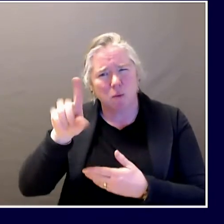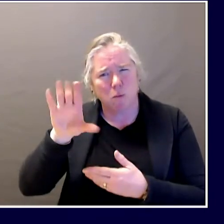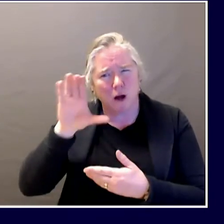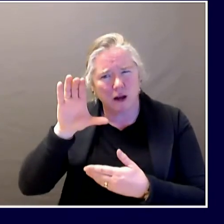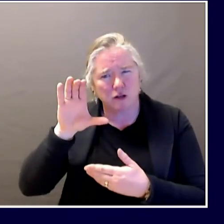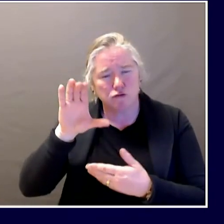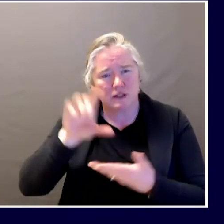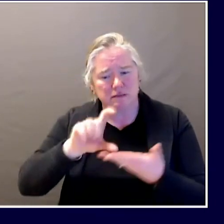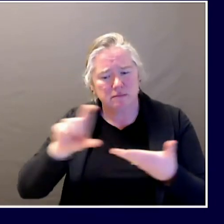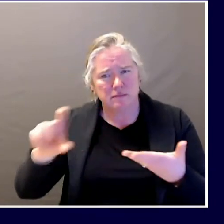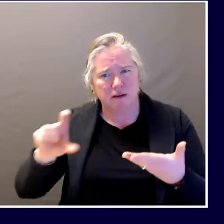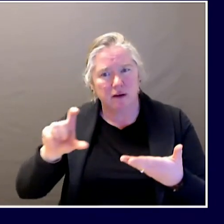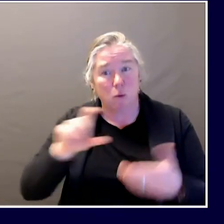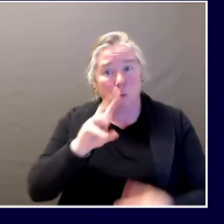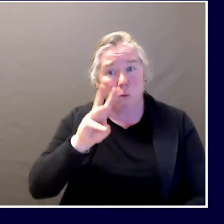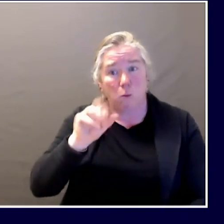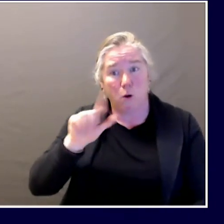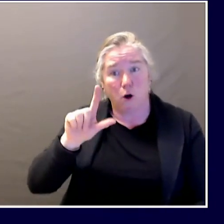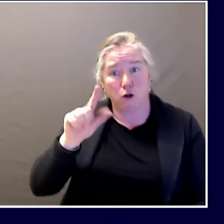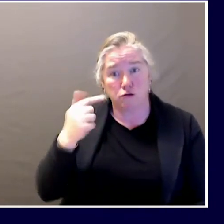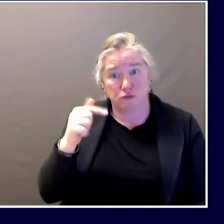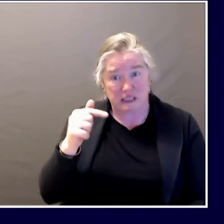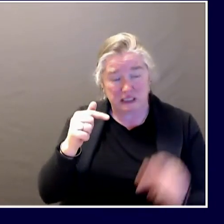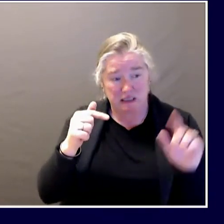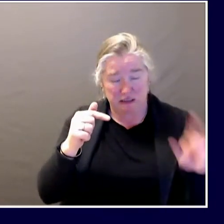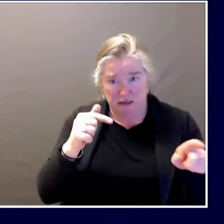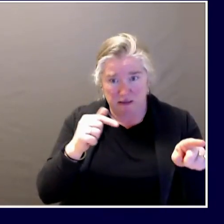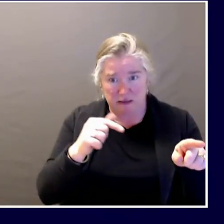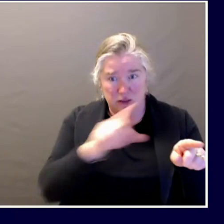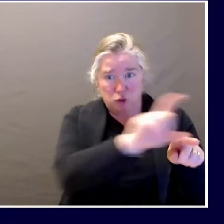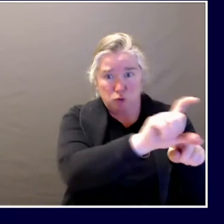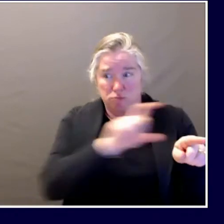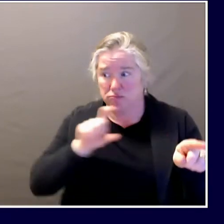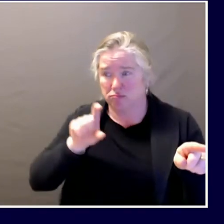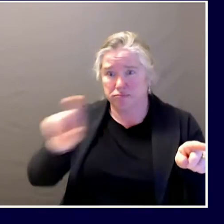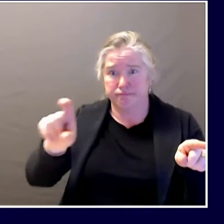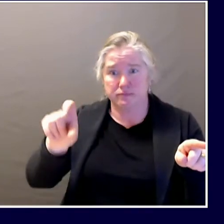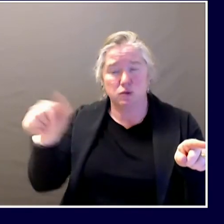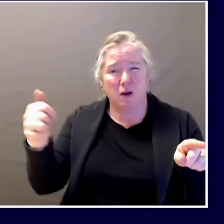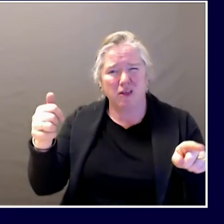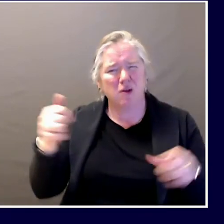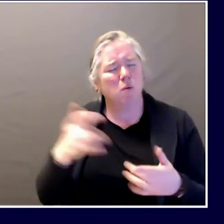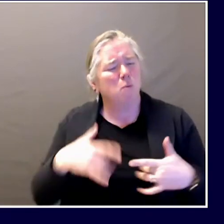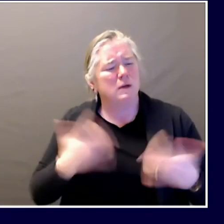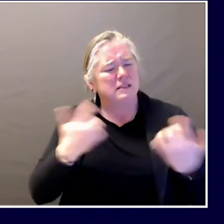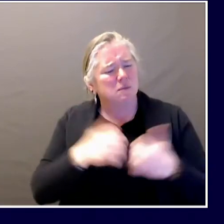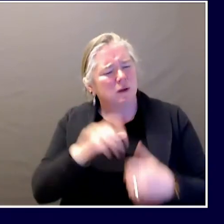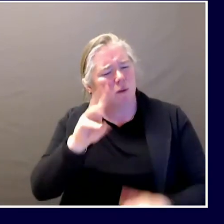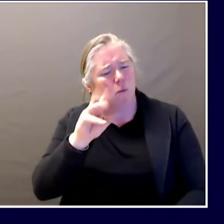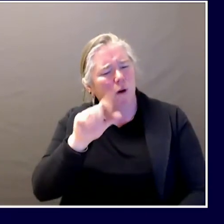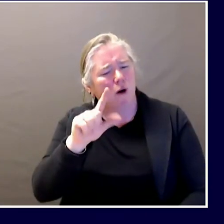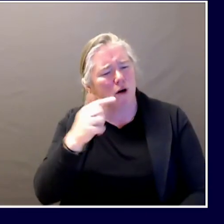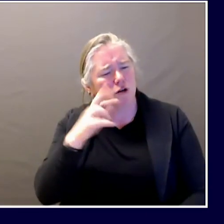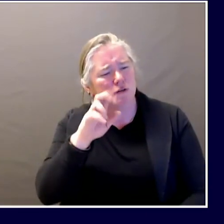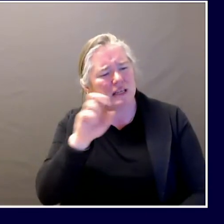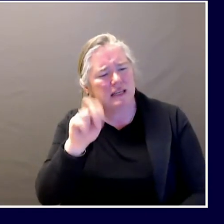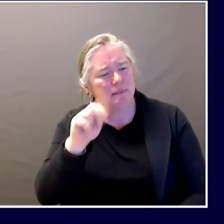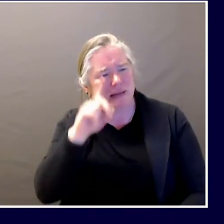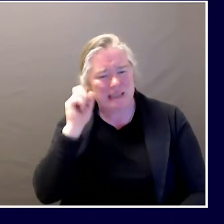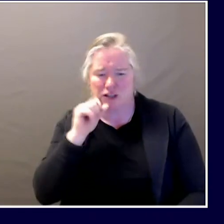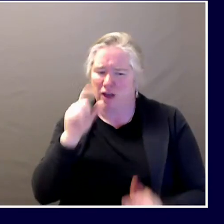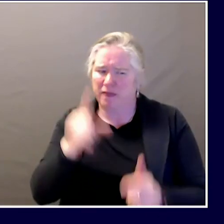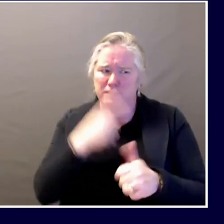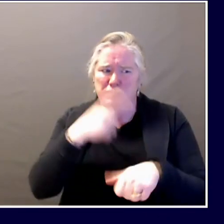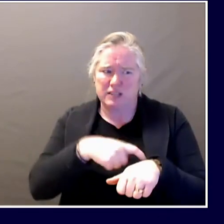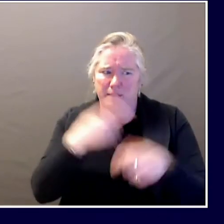from Walgreens. What is going on with Walgreens? This has happened a couple of times. Can you give some specifics about